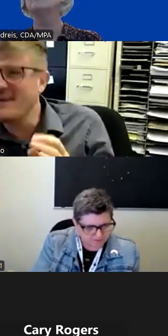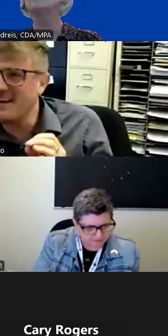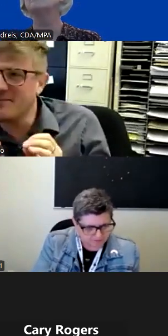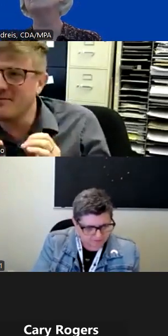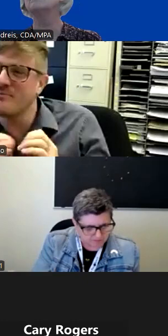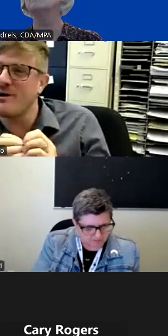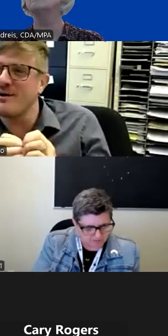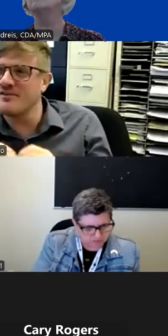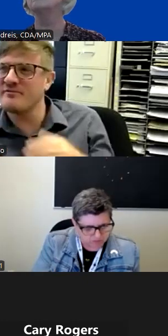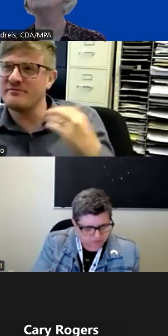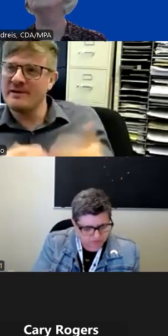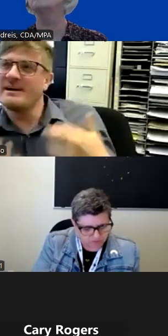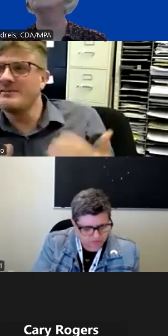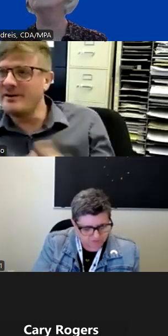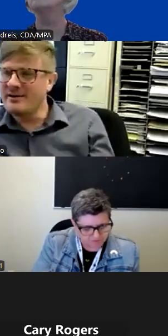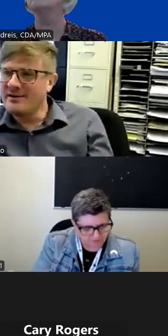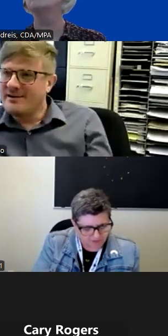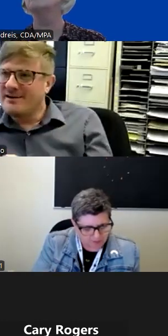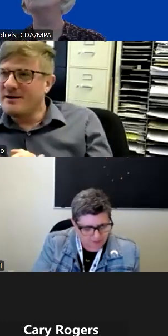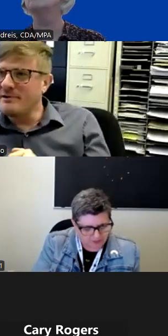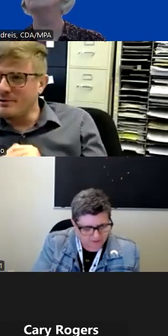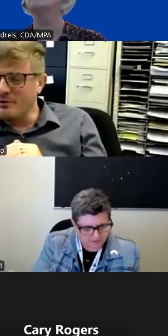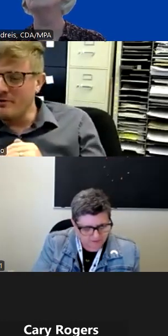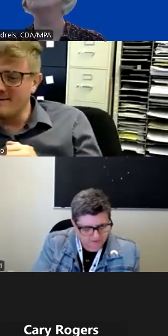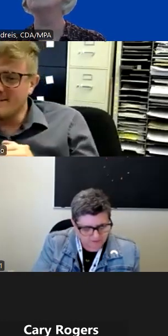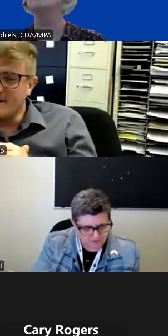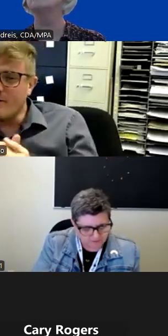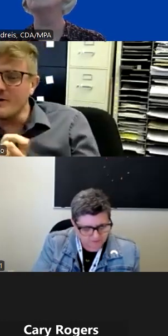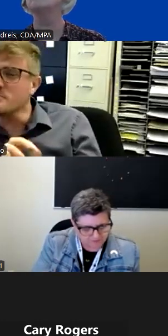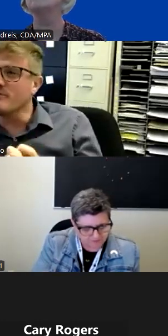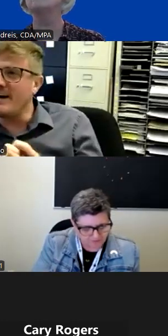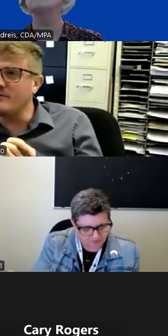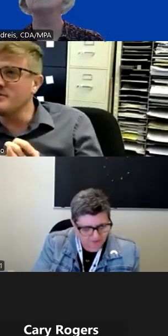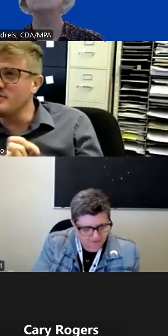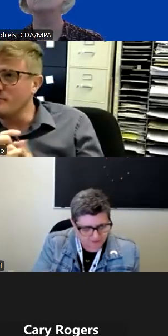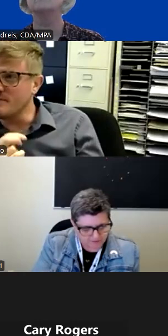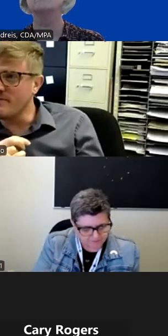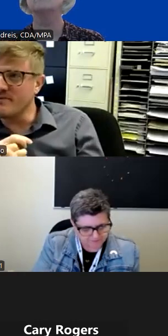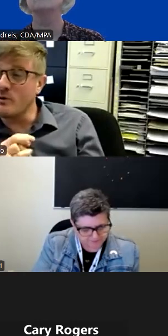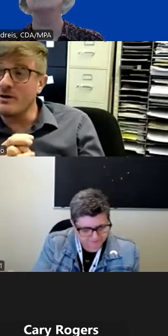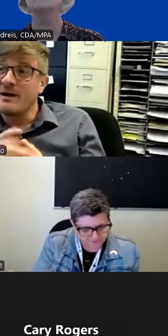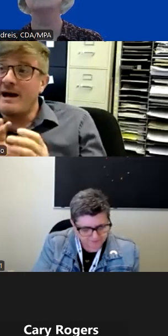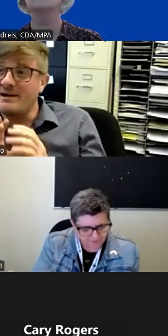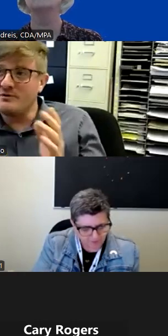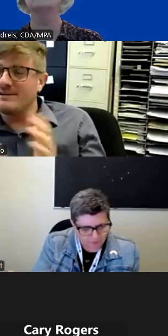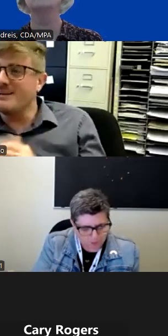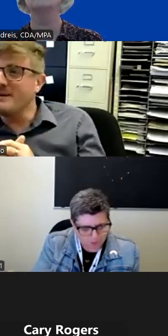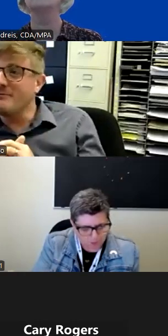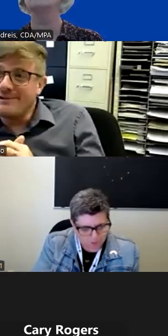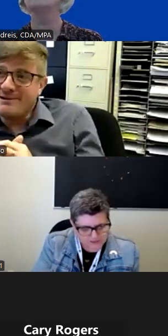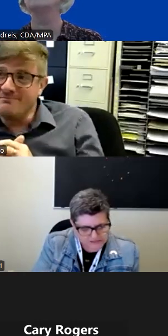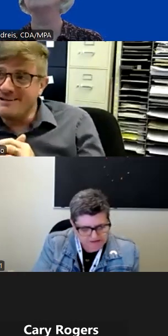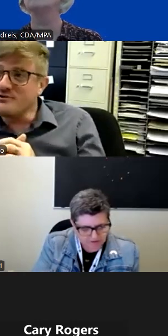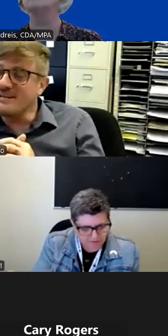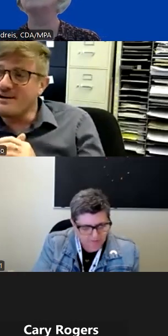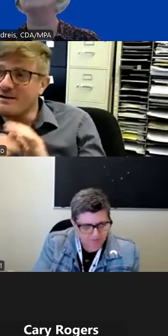intention of making this process kind of a billable thing to encourage providers to do some of this work. I do think that it'd be